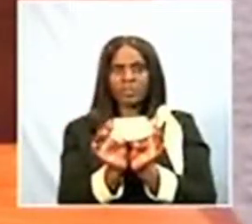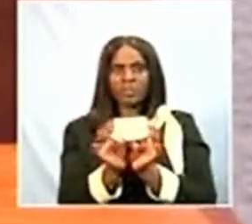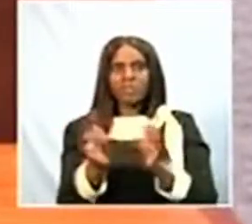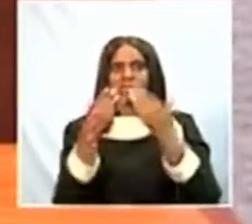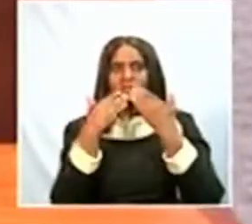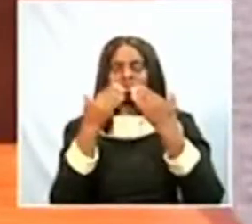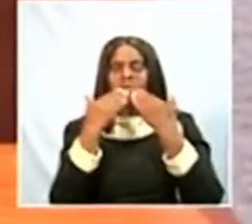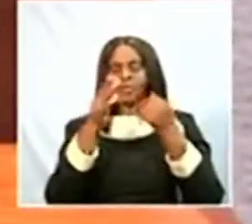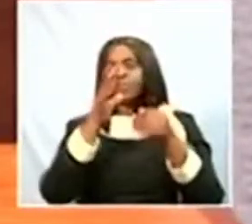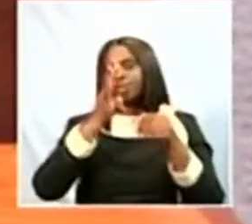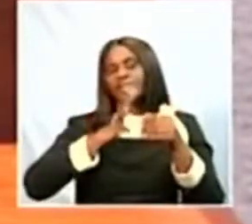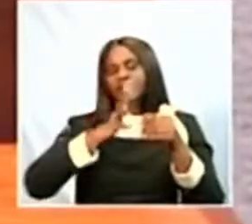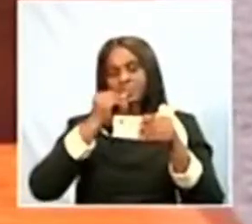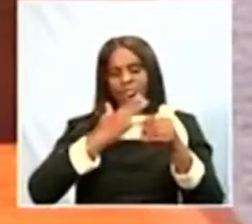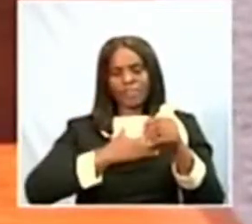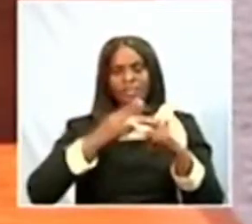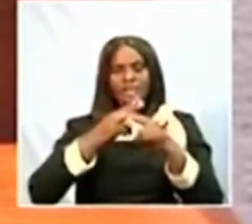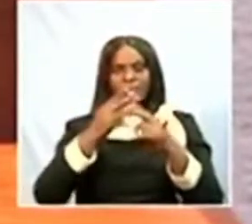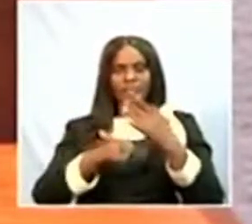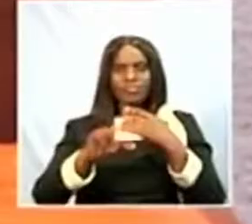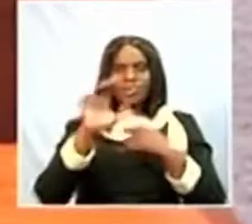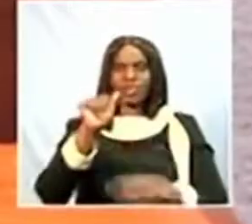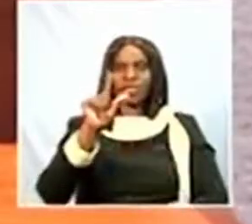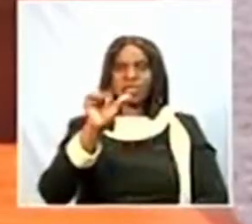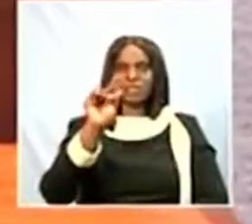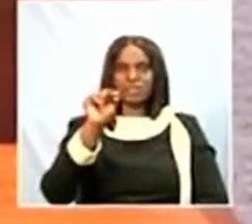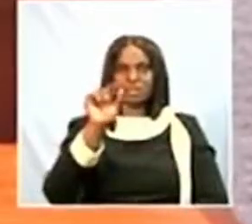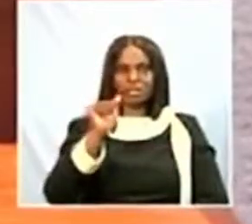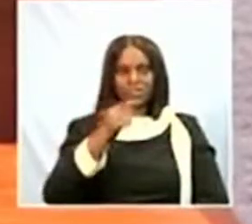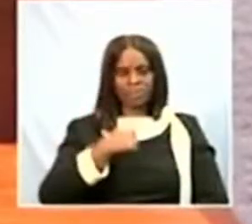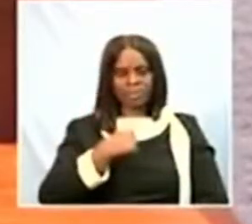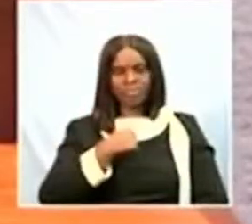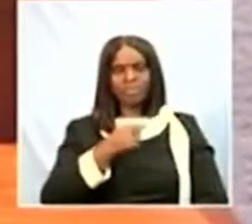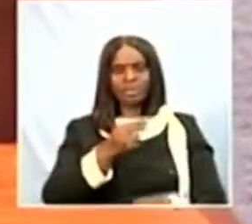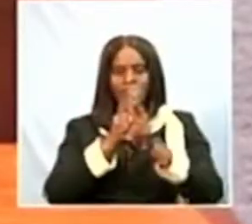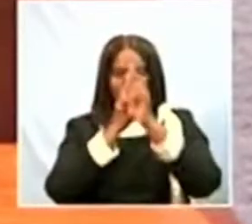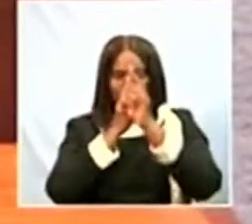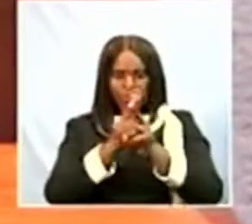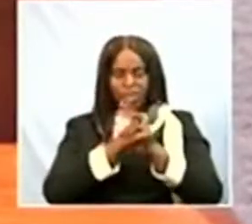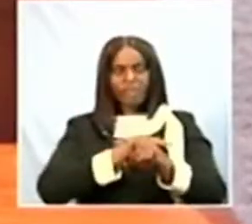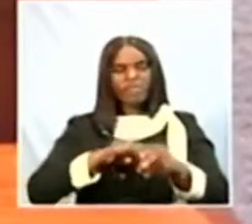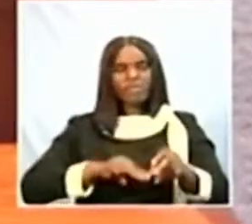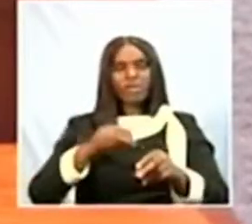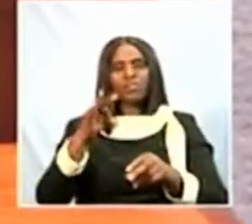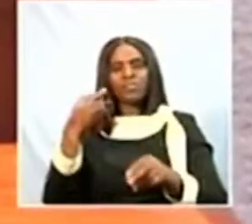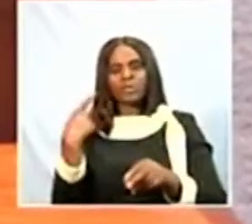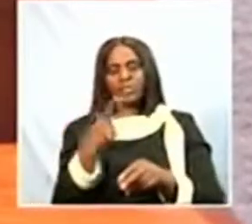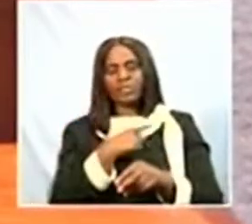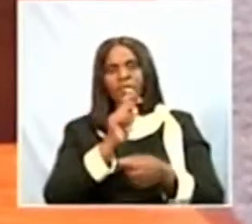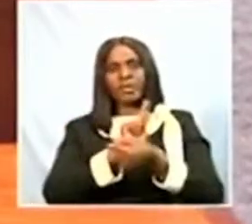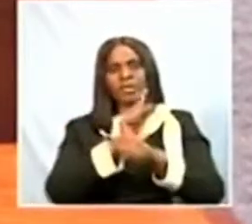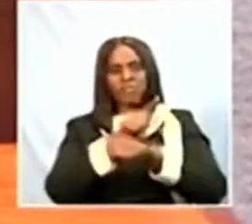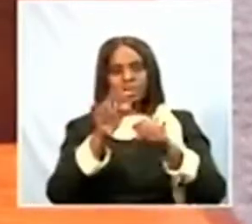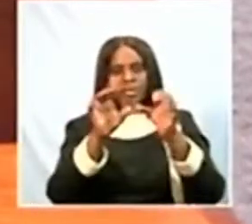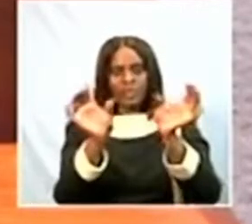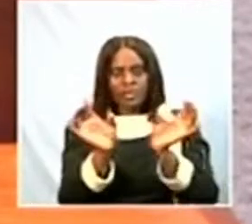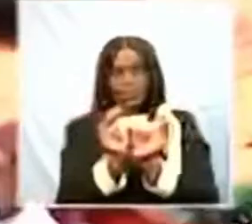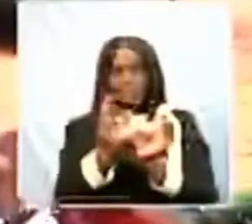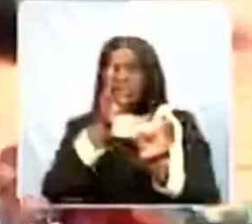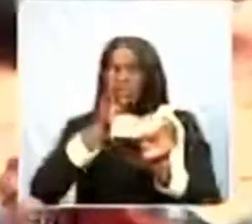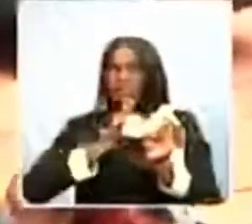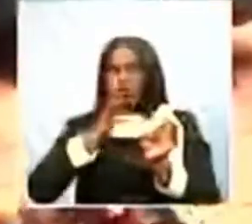Thank you, Madam Speaker. My name is Amina Mono Monga, and I am the honorable member of Kapiri constituency. Madam